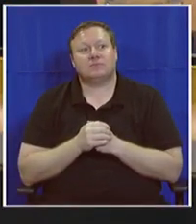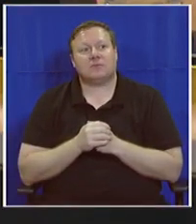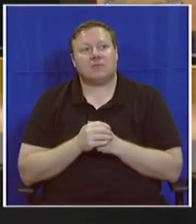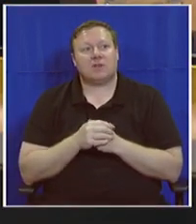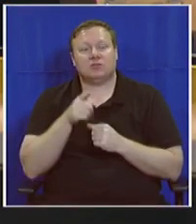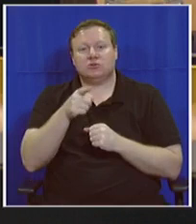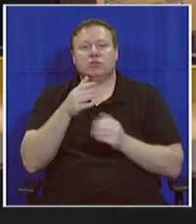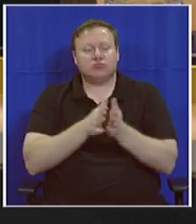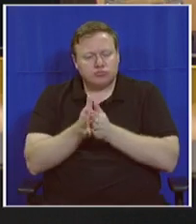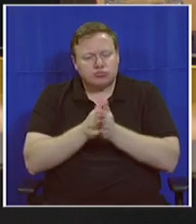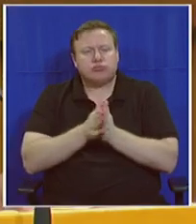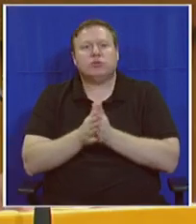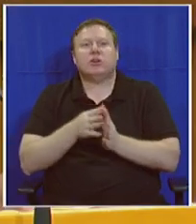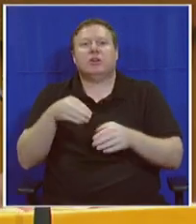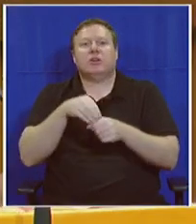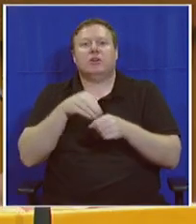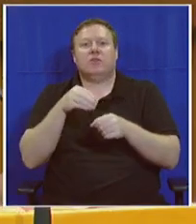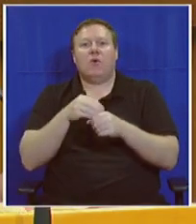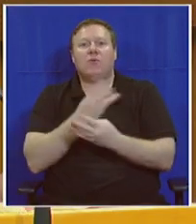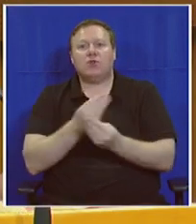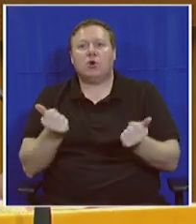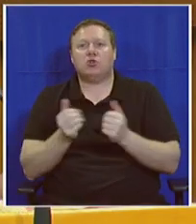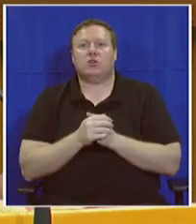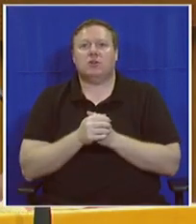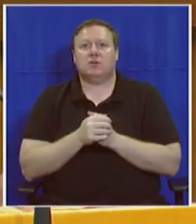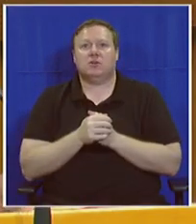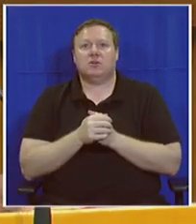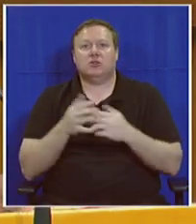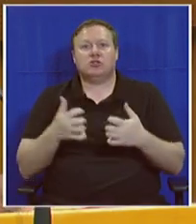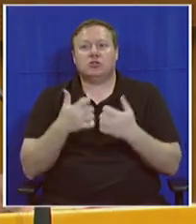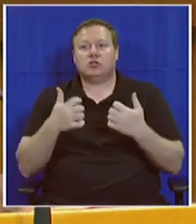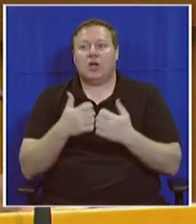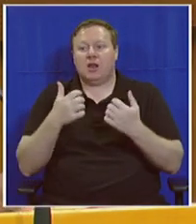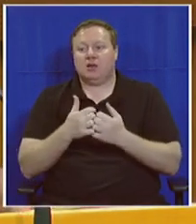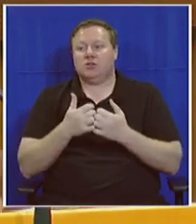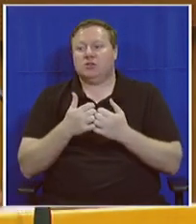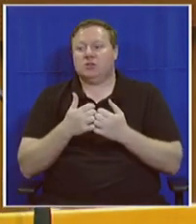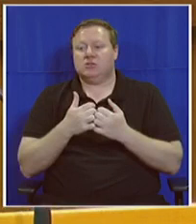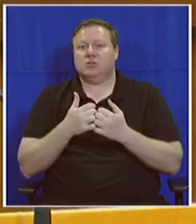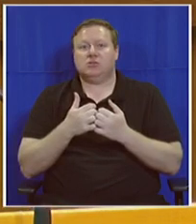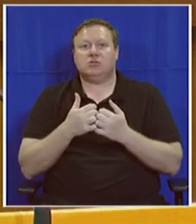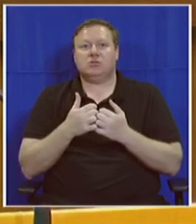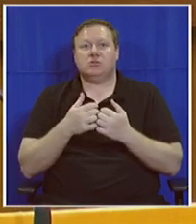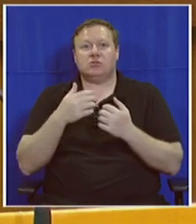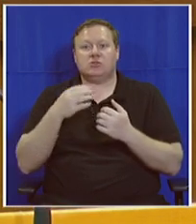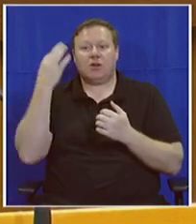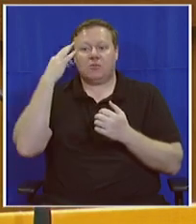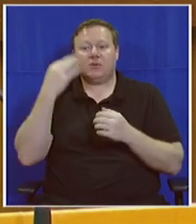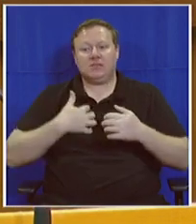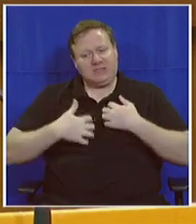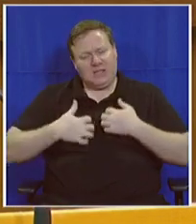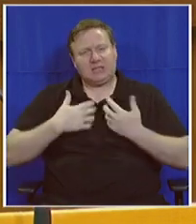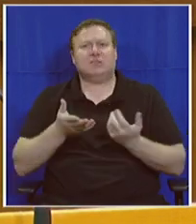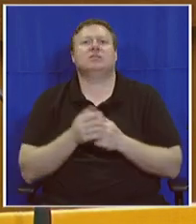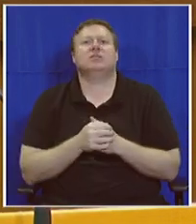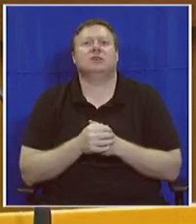be part of the solution to challenging facing government was quite exciting. I would imagine that